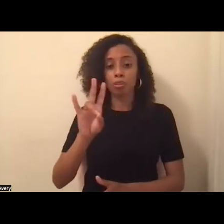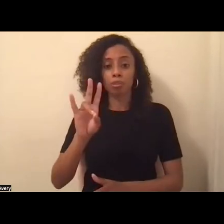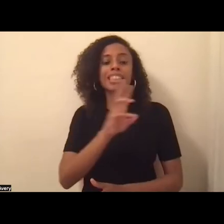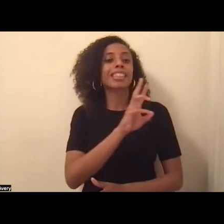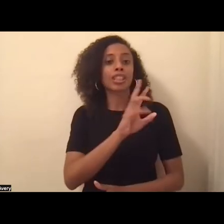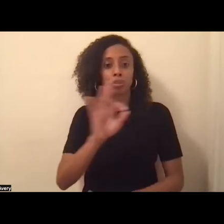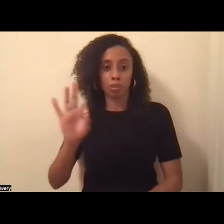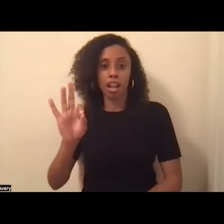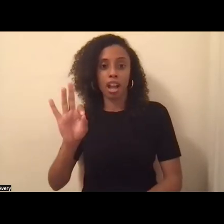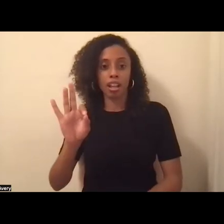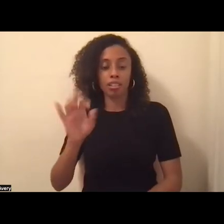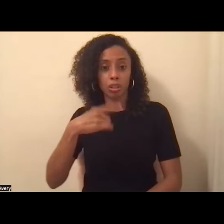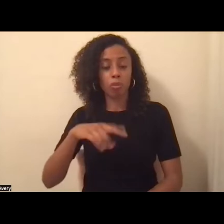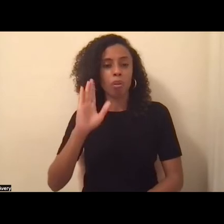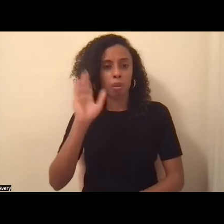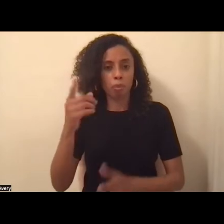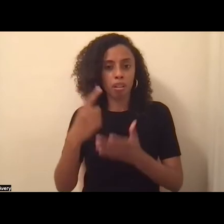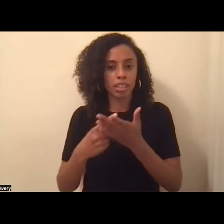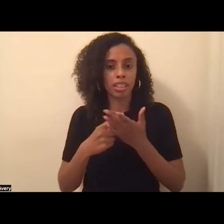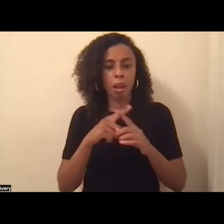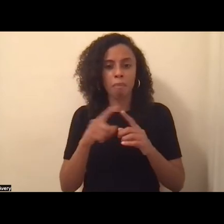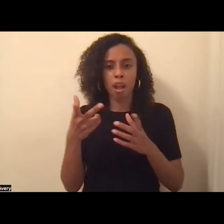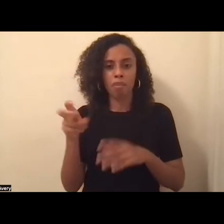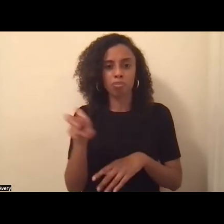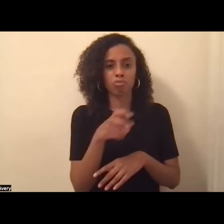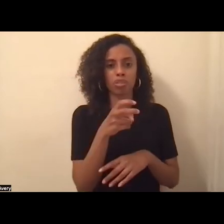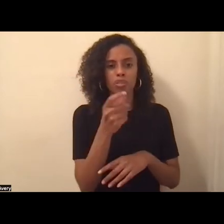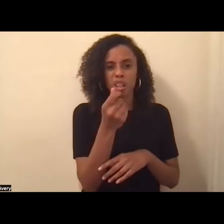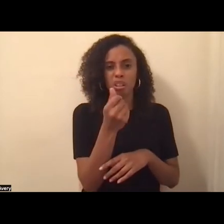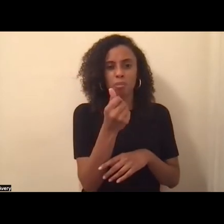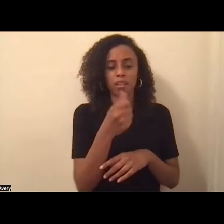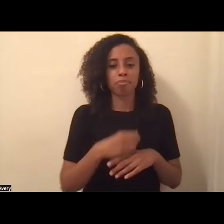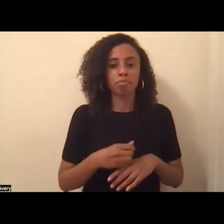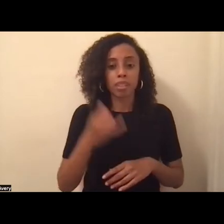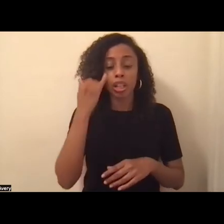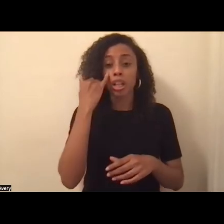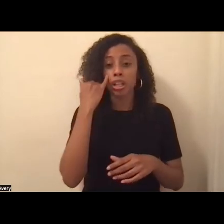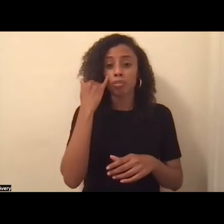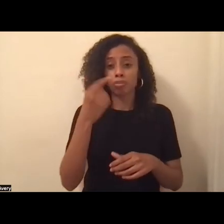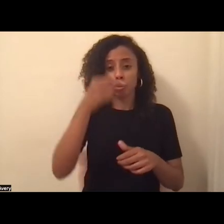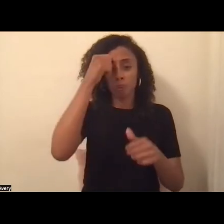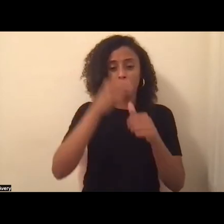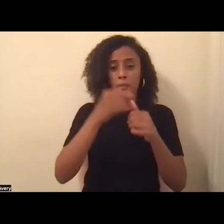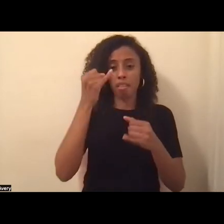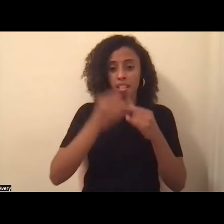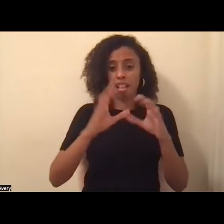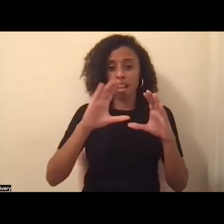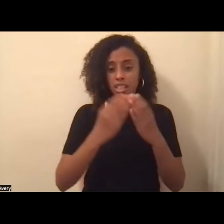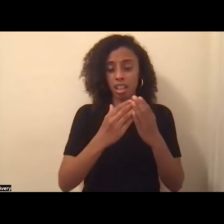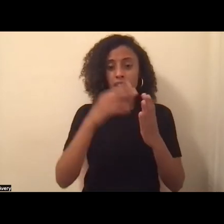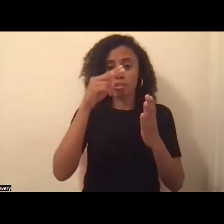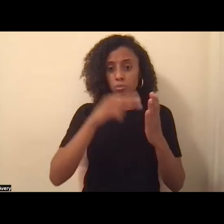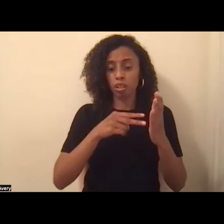shift a little bit because if you remember during our last class reading, our